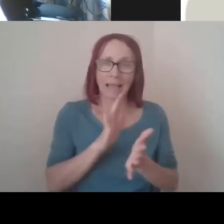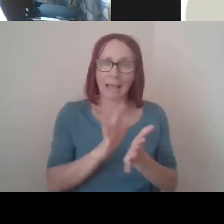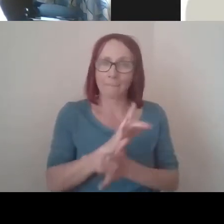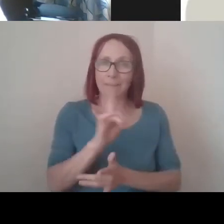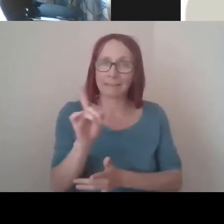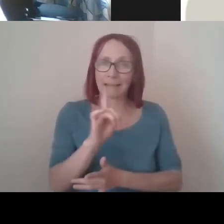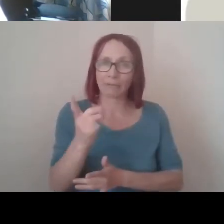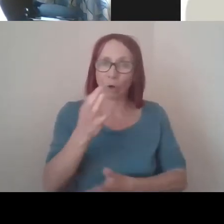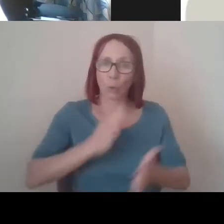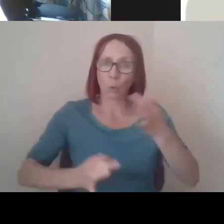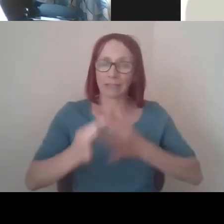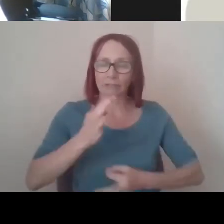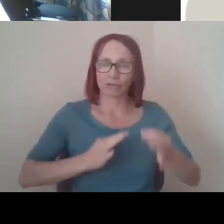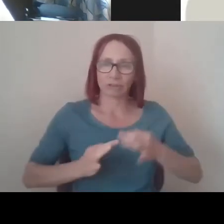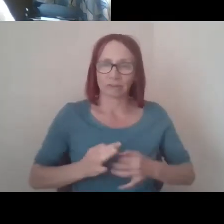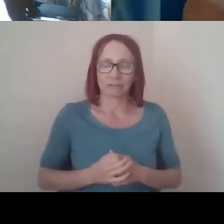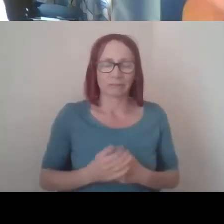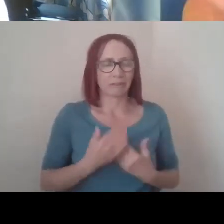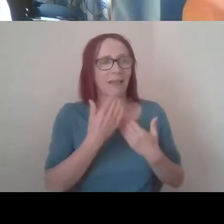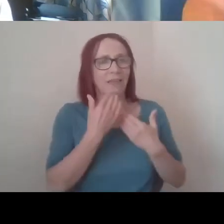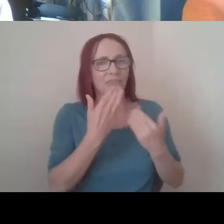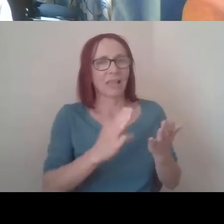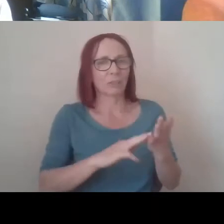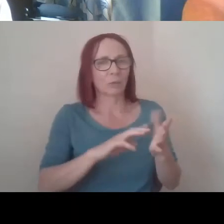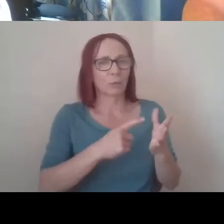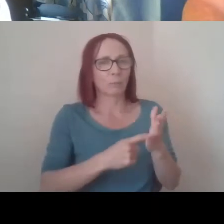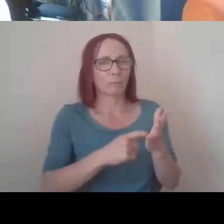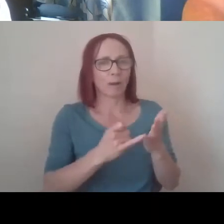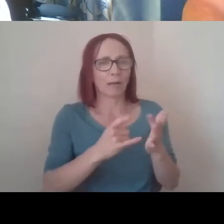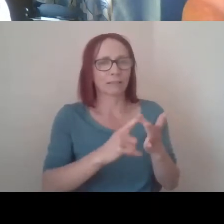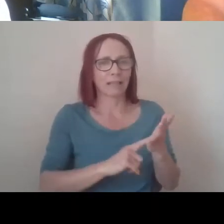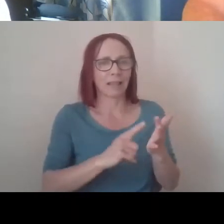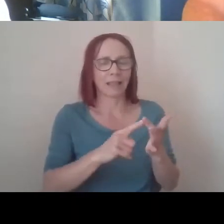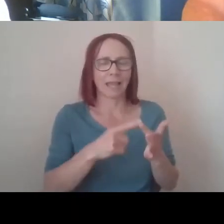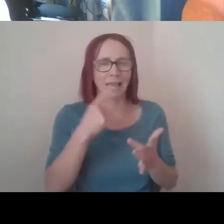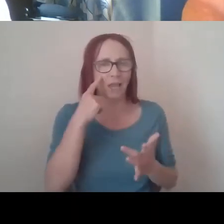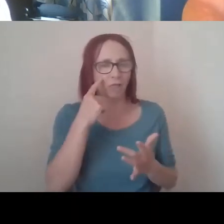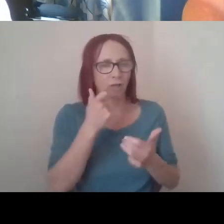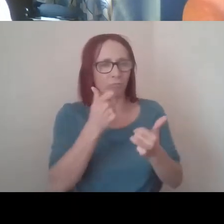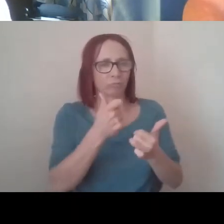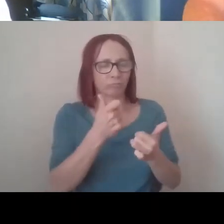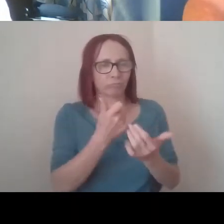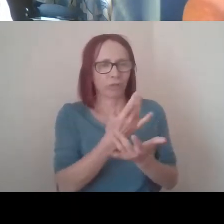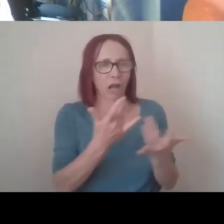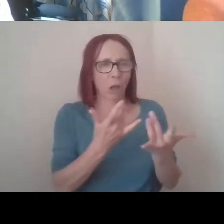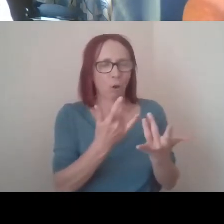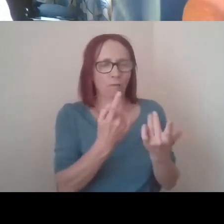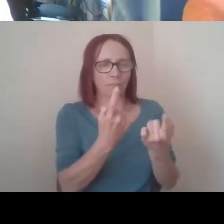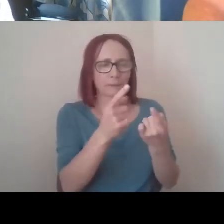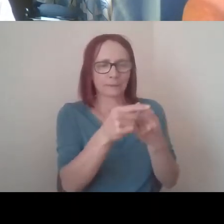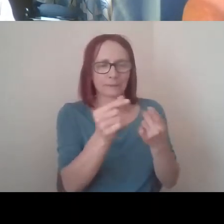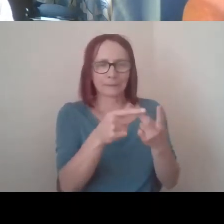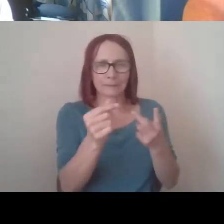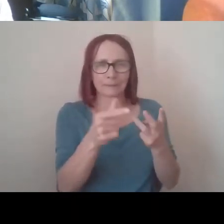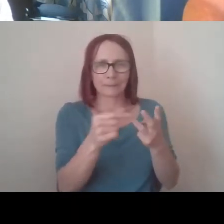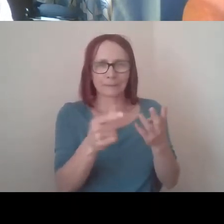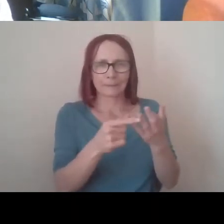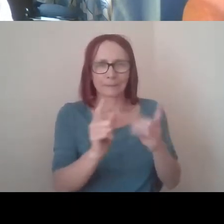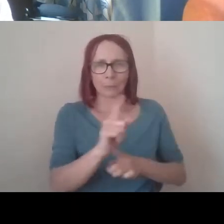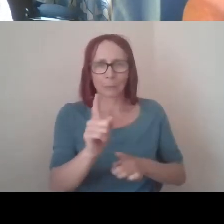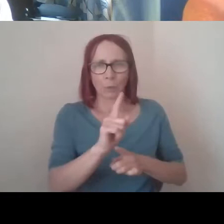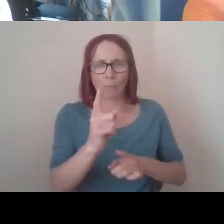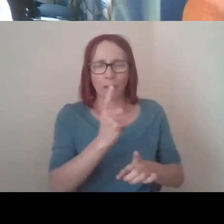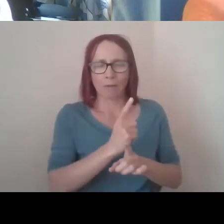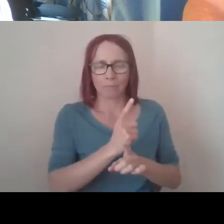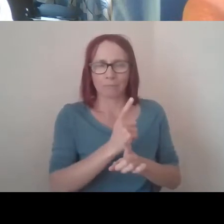Great. Thank you, Marsley. That's great. And I think you've touched on a number of issues that we'll want to pick up in our discussion groups, which